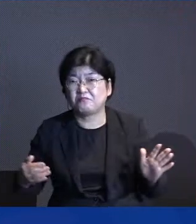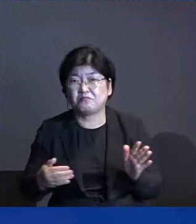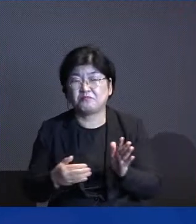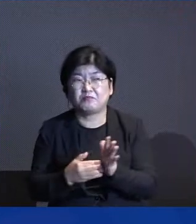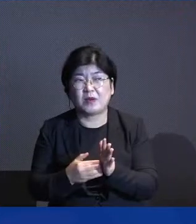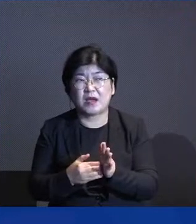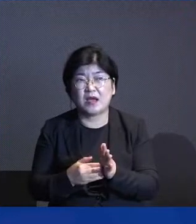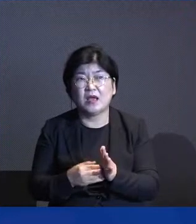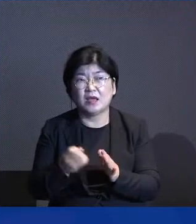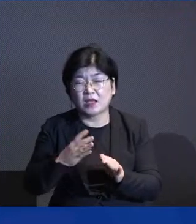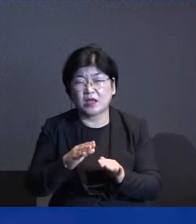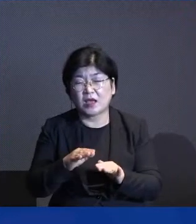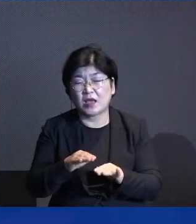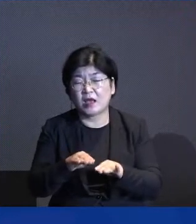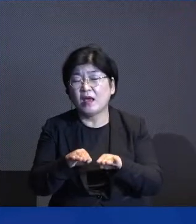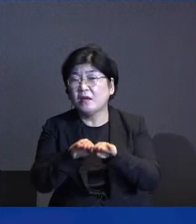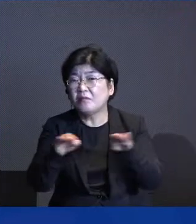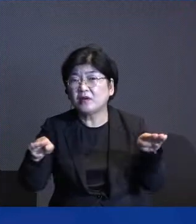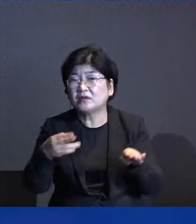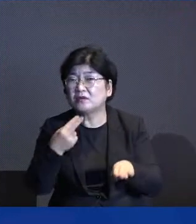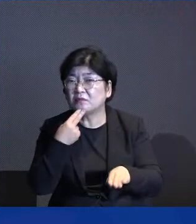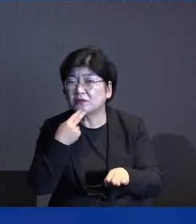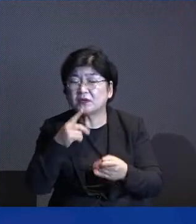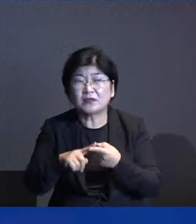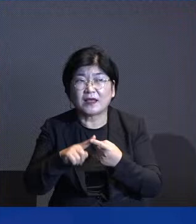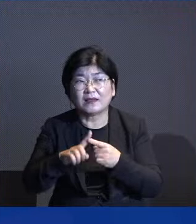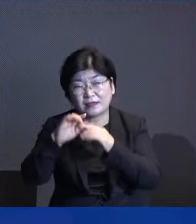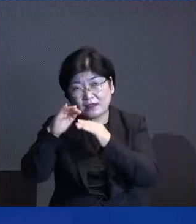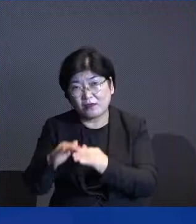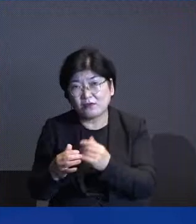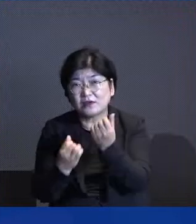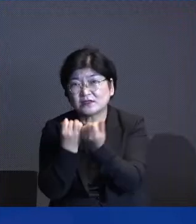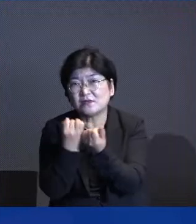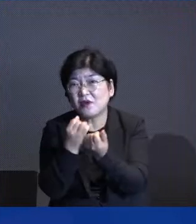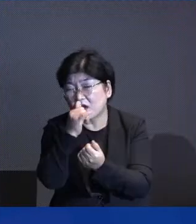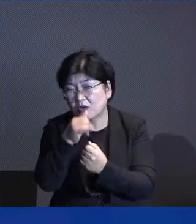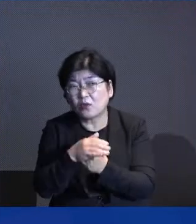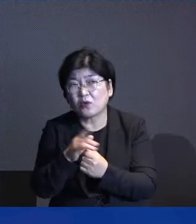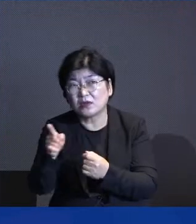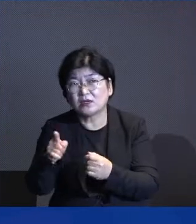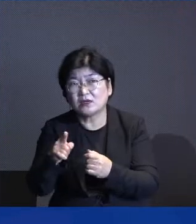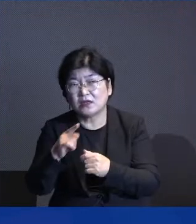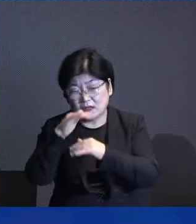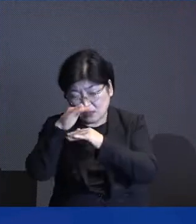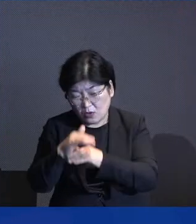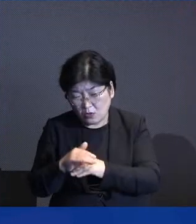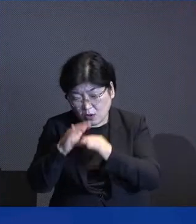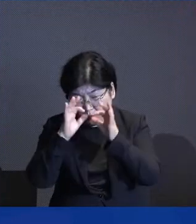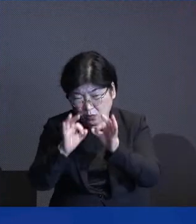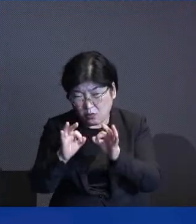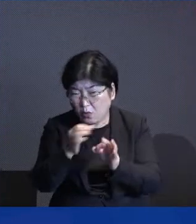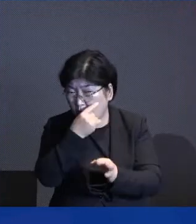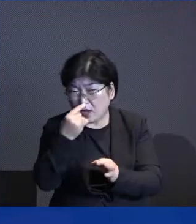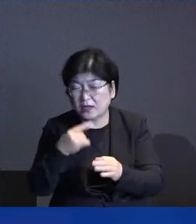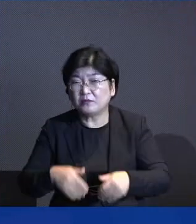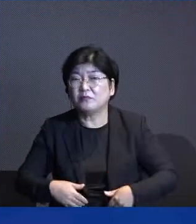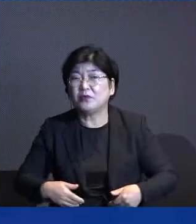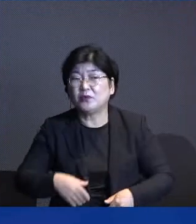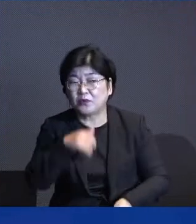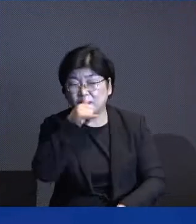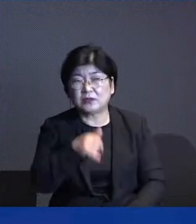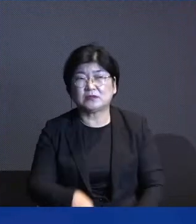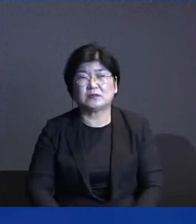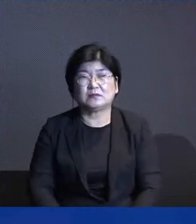this is the core of my presentation today, where human rights and mental health intersect. So